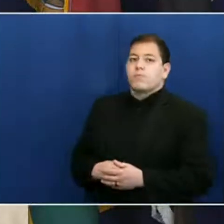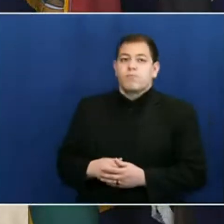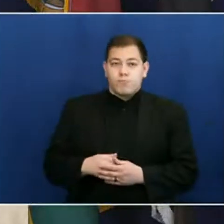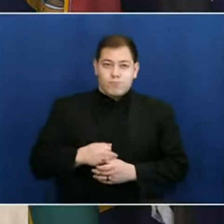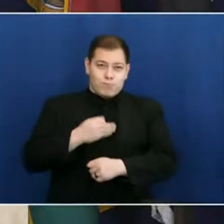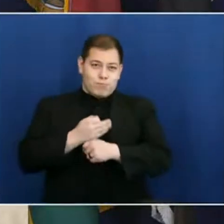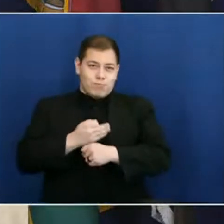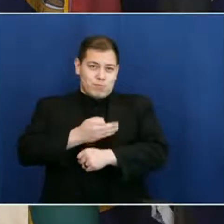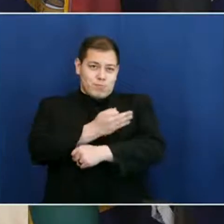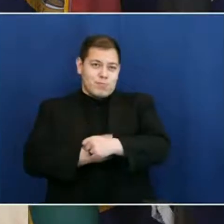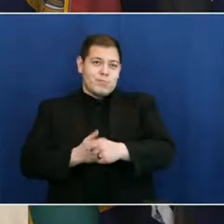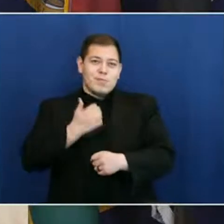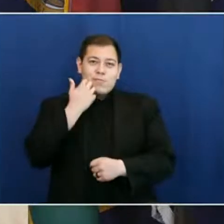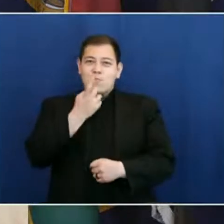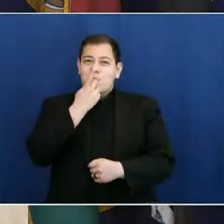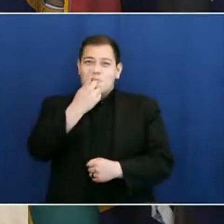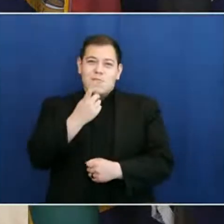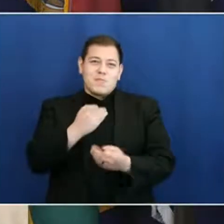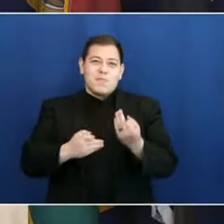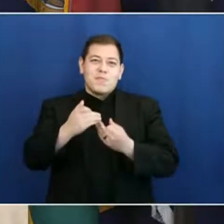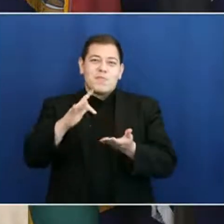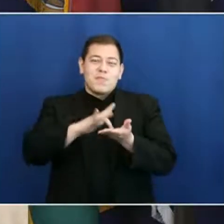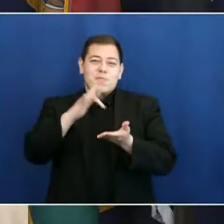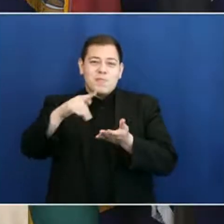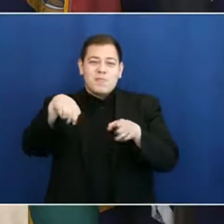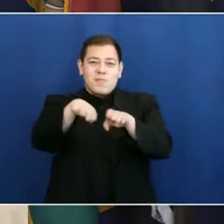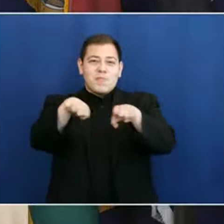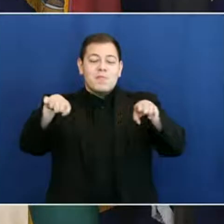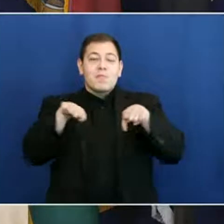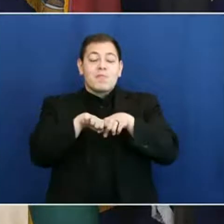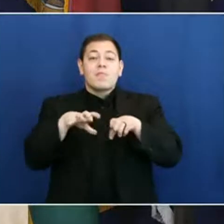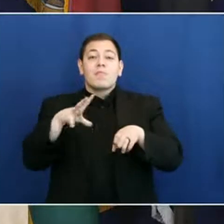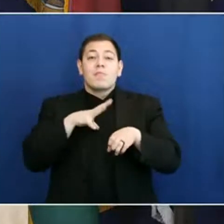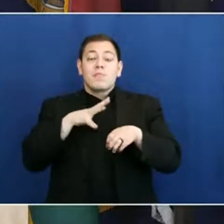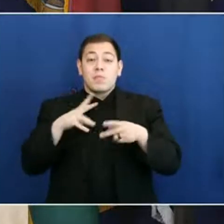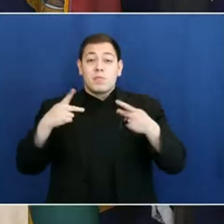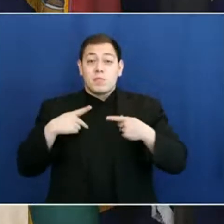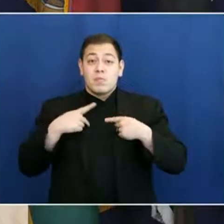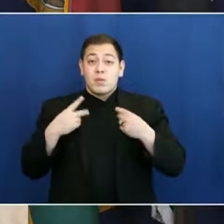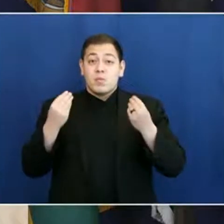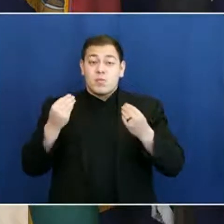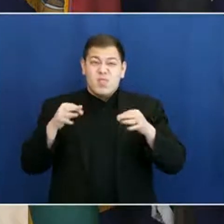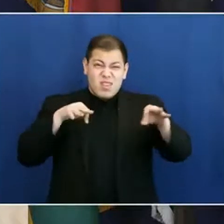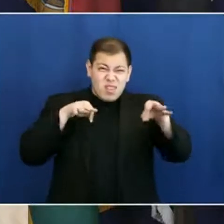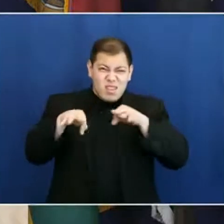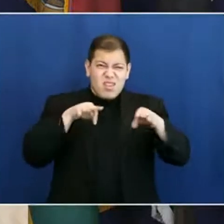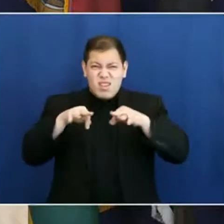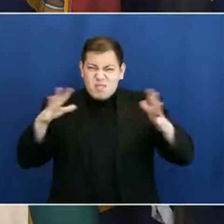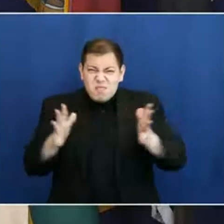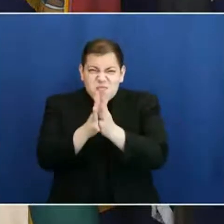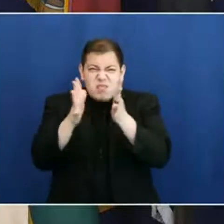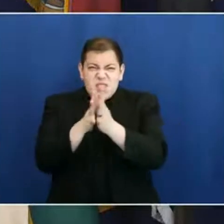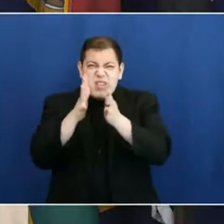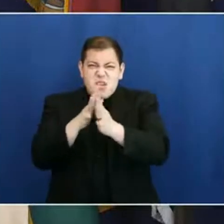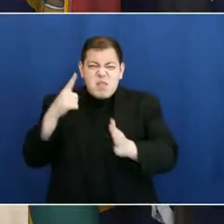a todo nuestro equipo y organizaciones de nuestra comunidad que continúan trabajando en esta importante labor.